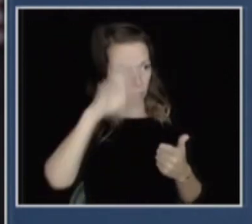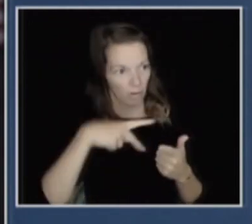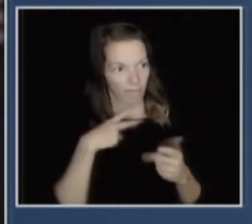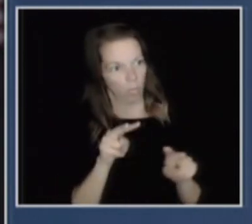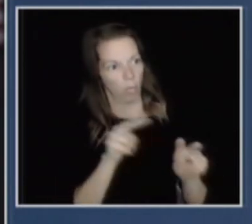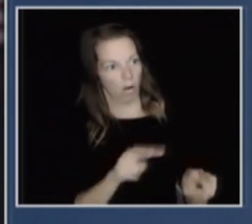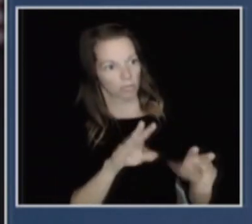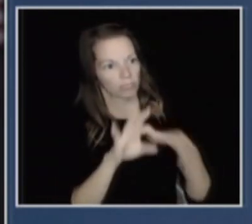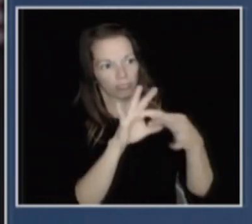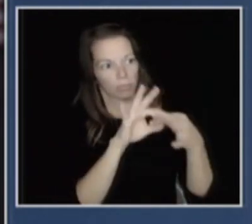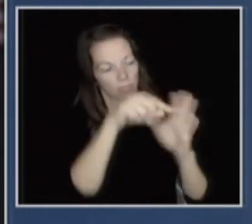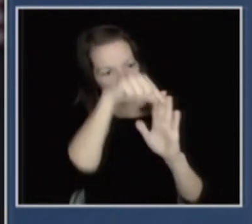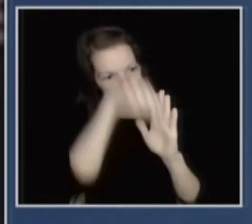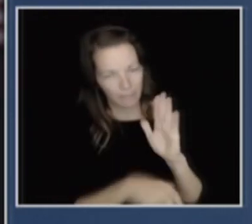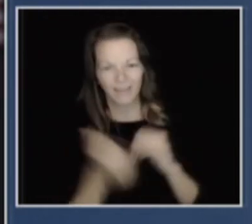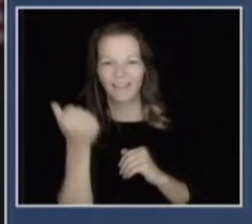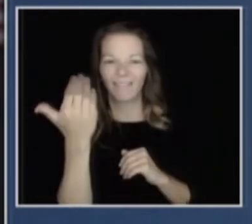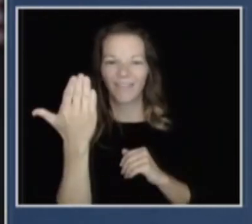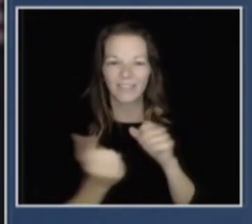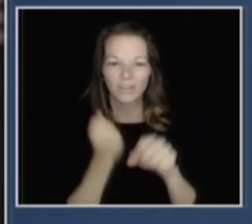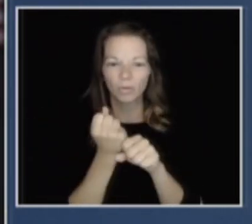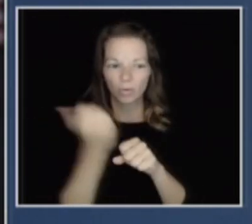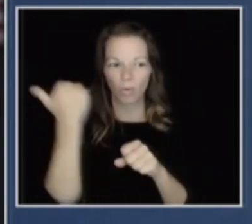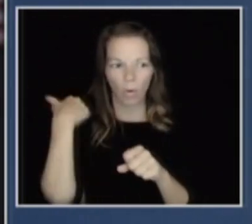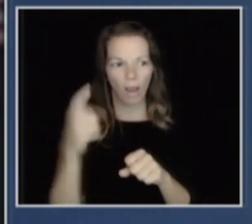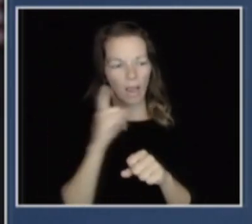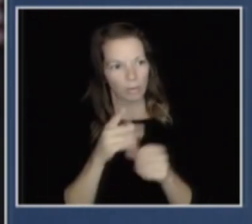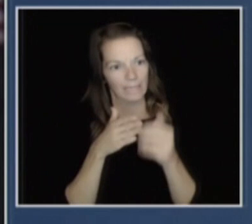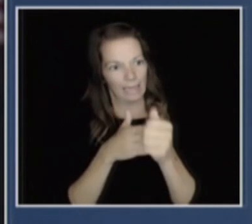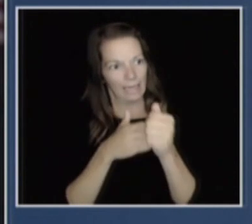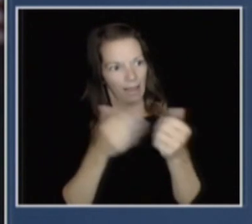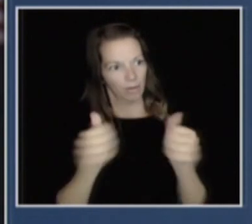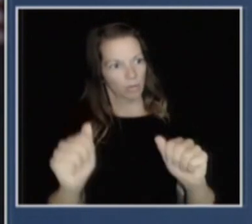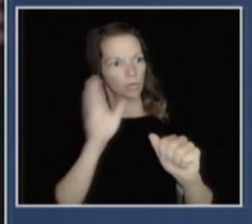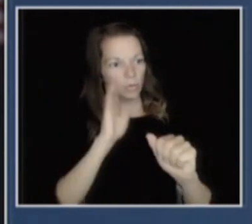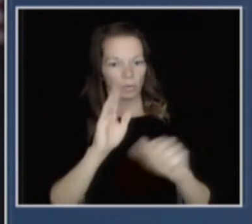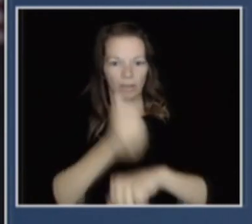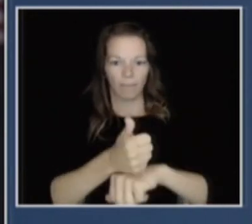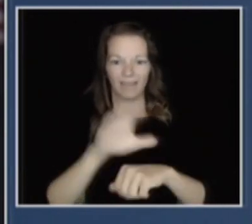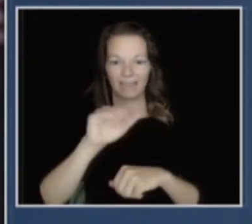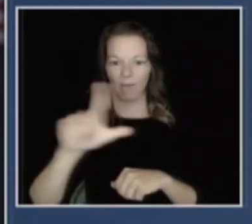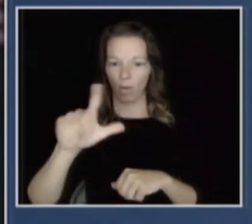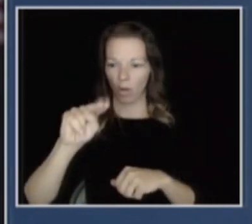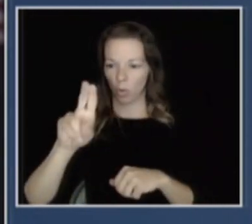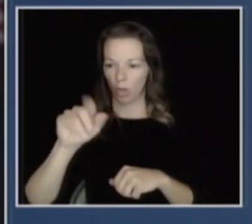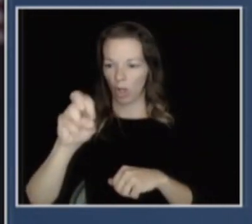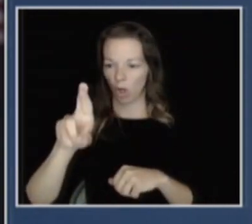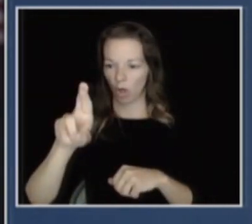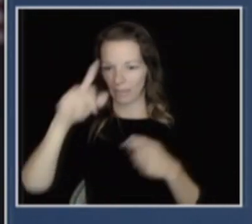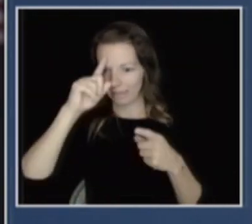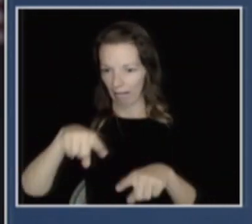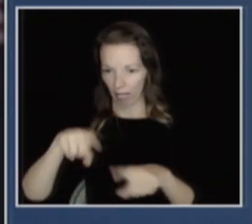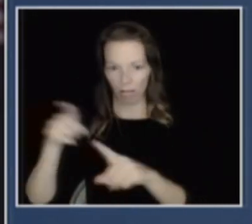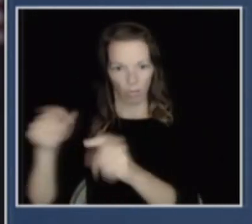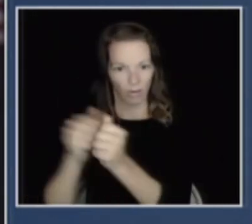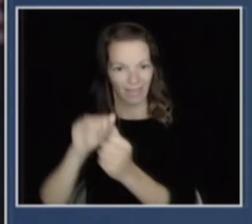deepen. 15 years ago, I was leading the efforts to approve the historic civil nuclear deal with India.